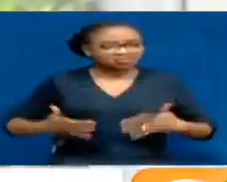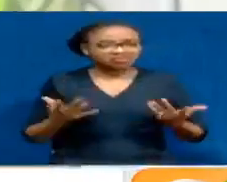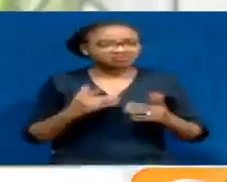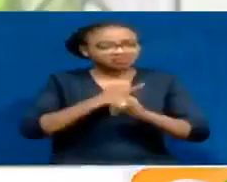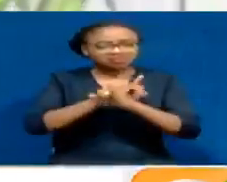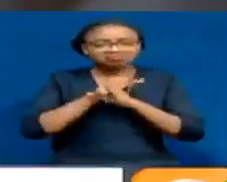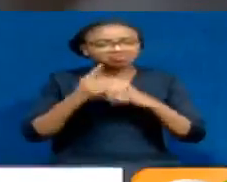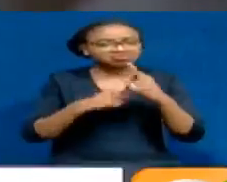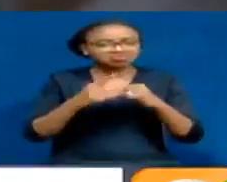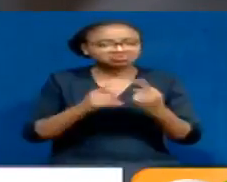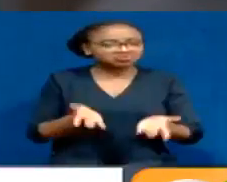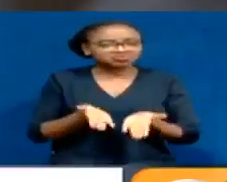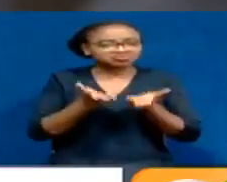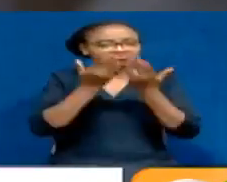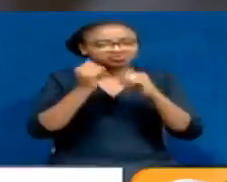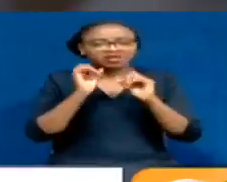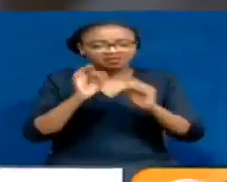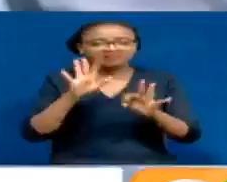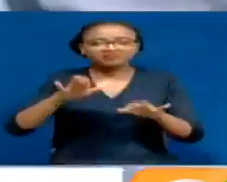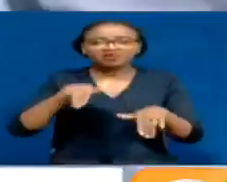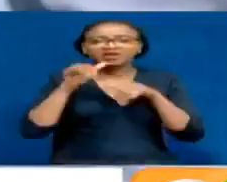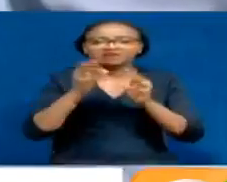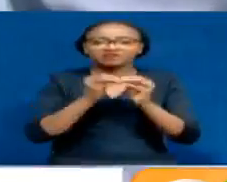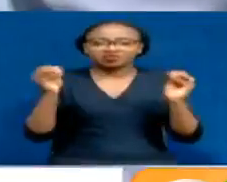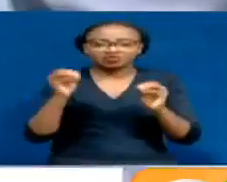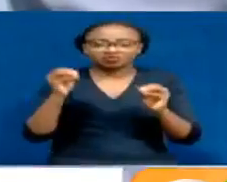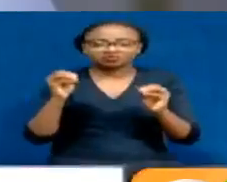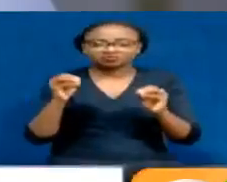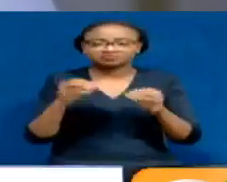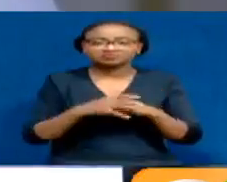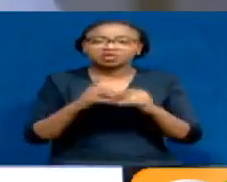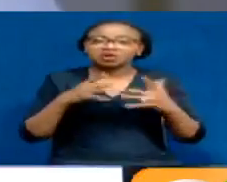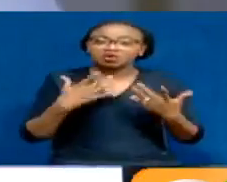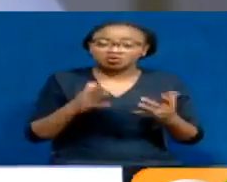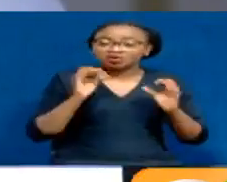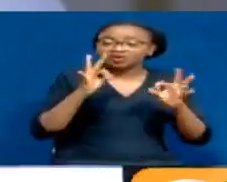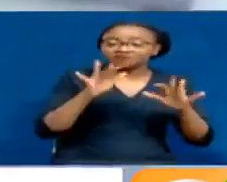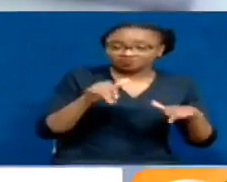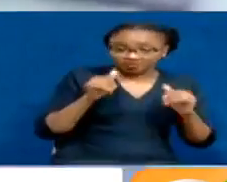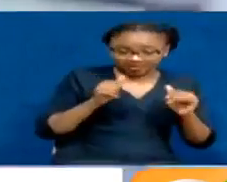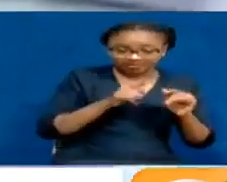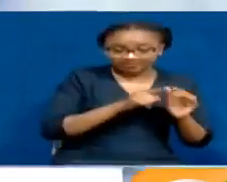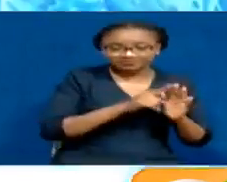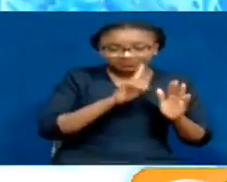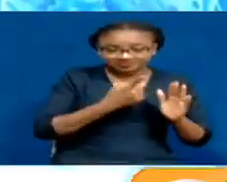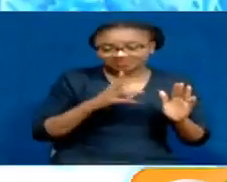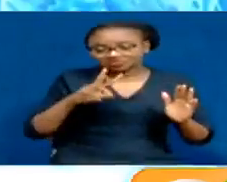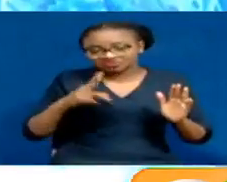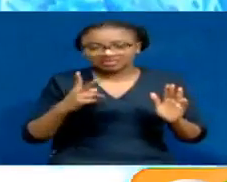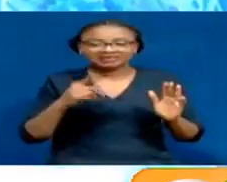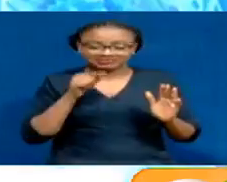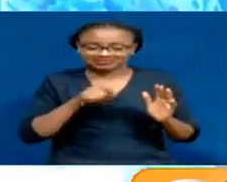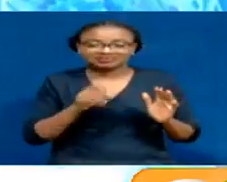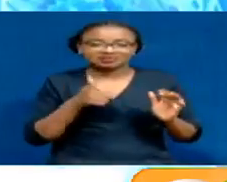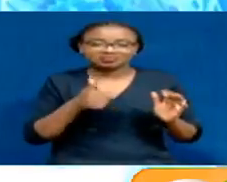were increased after a delayed second dose. Additionally, a longer delay between first and second doses may be